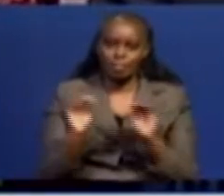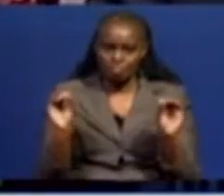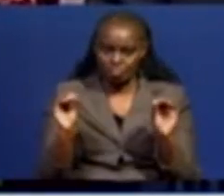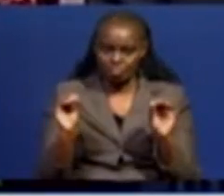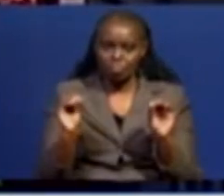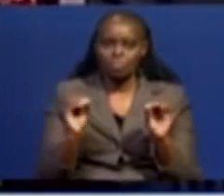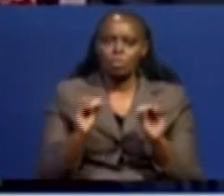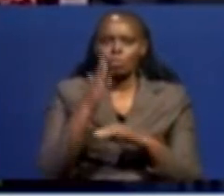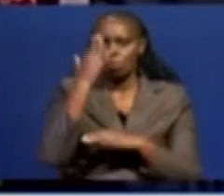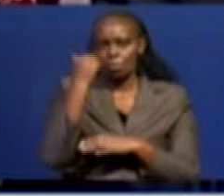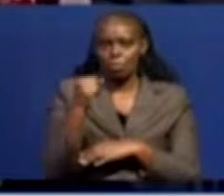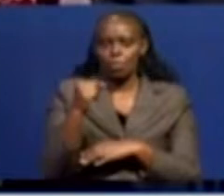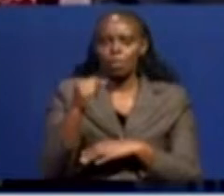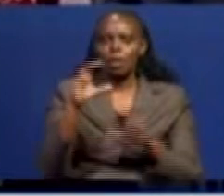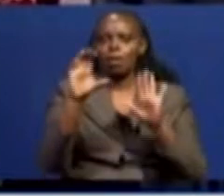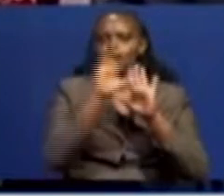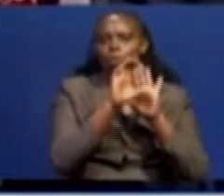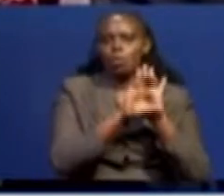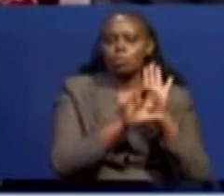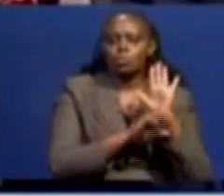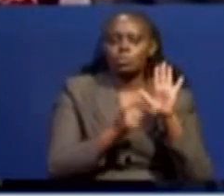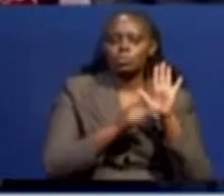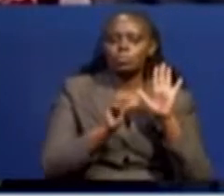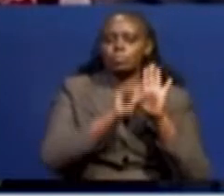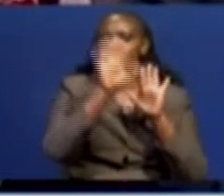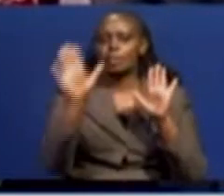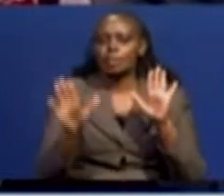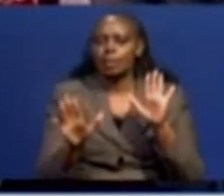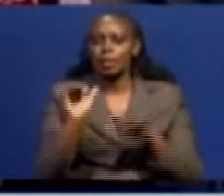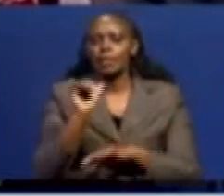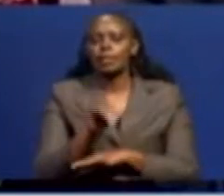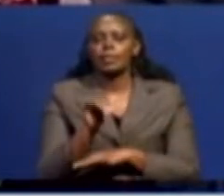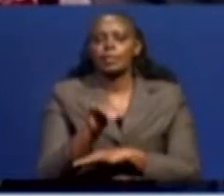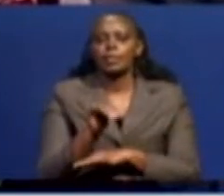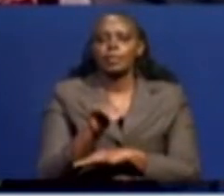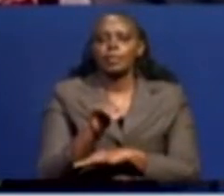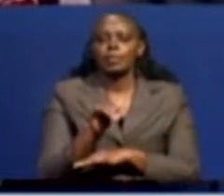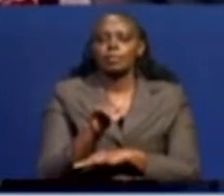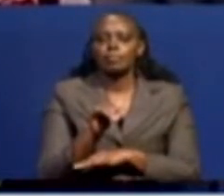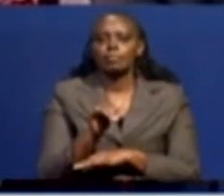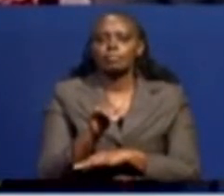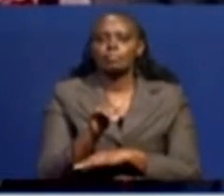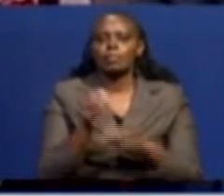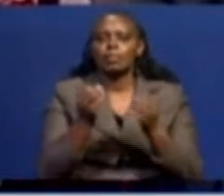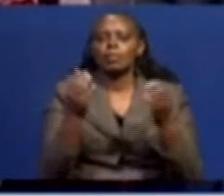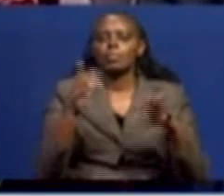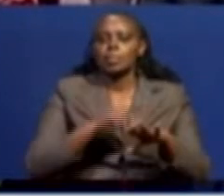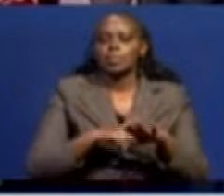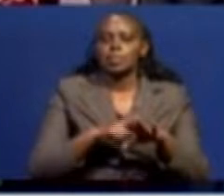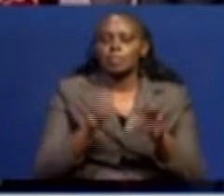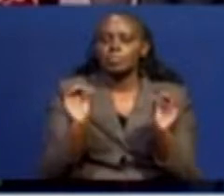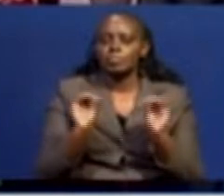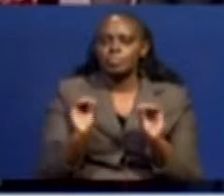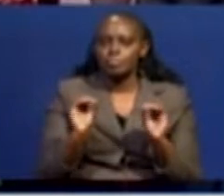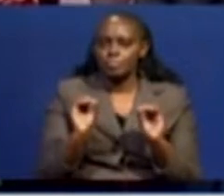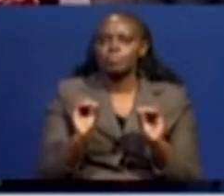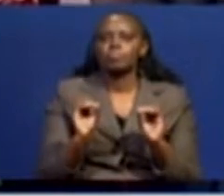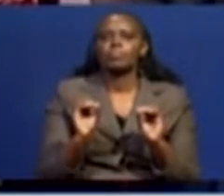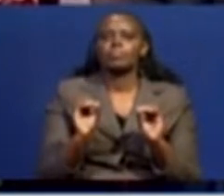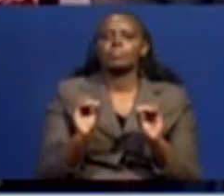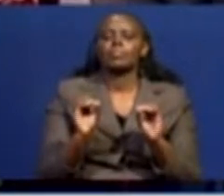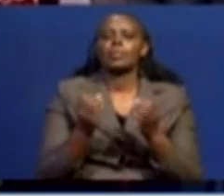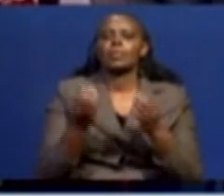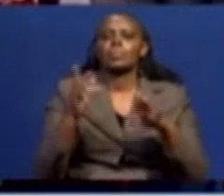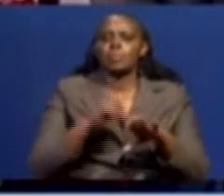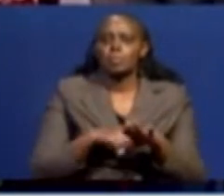suffer, because the constitution is very clear that it doesn't matter how many times.